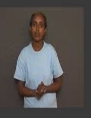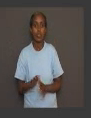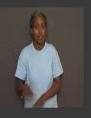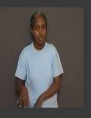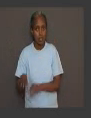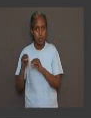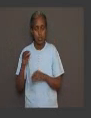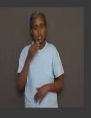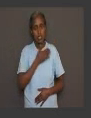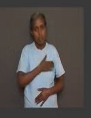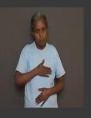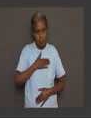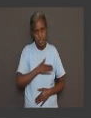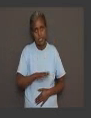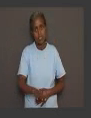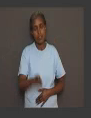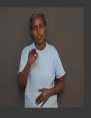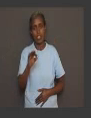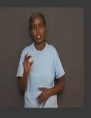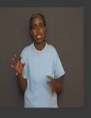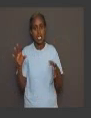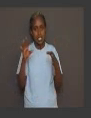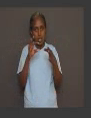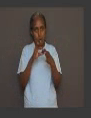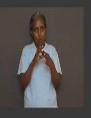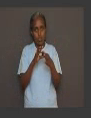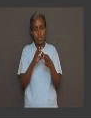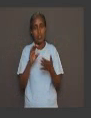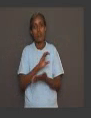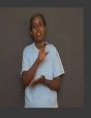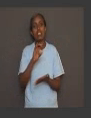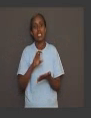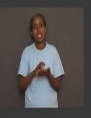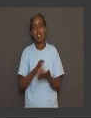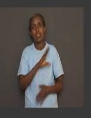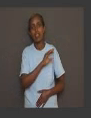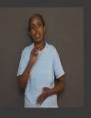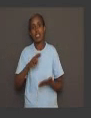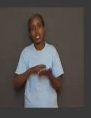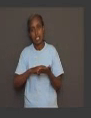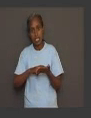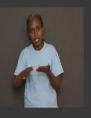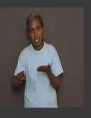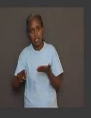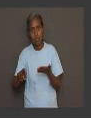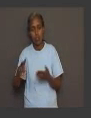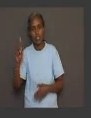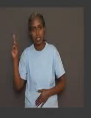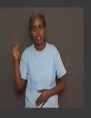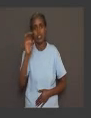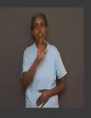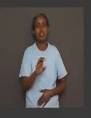Students, please find the coordinates of the center and the radius for this